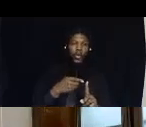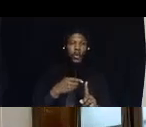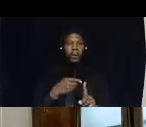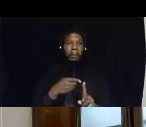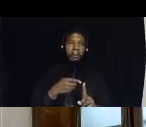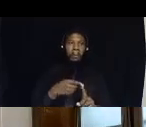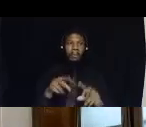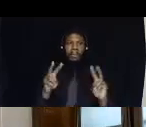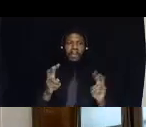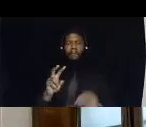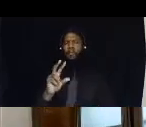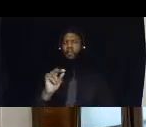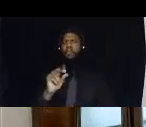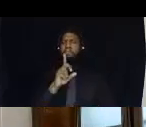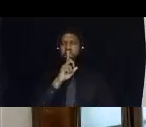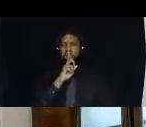theme.